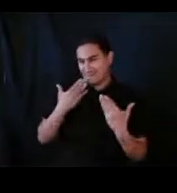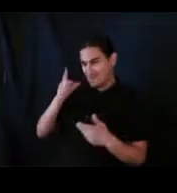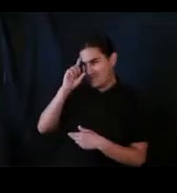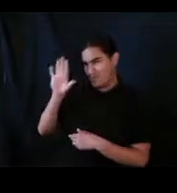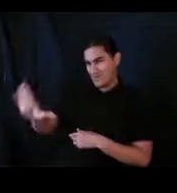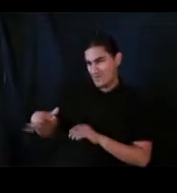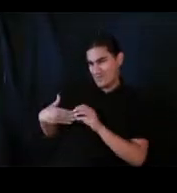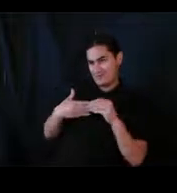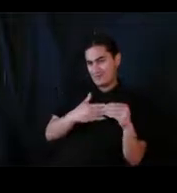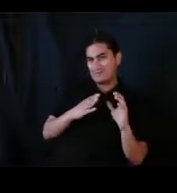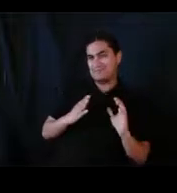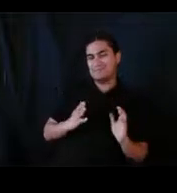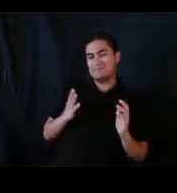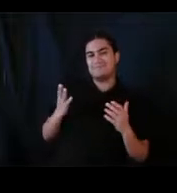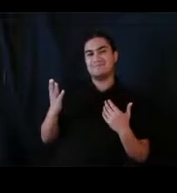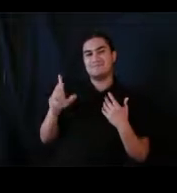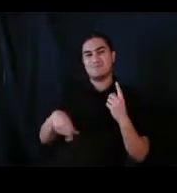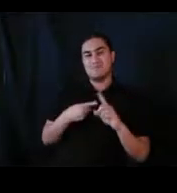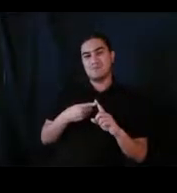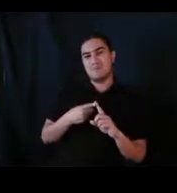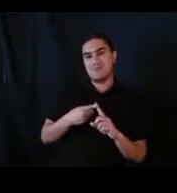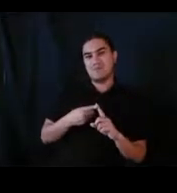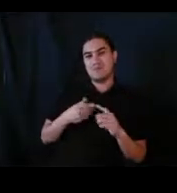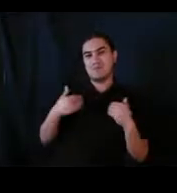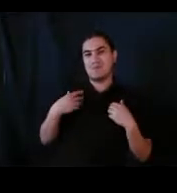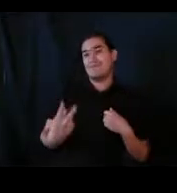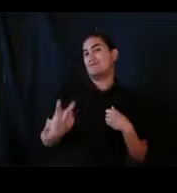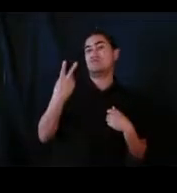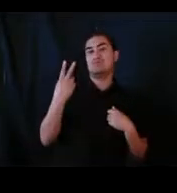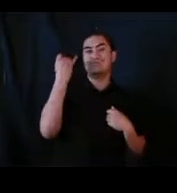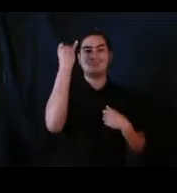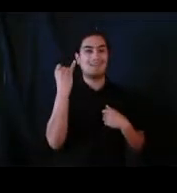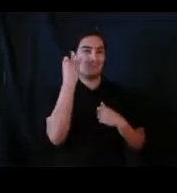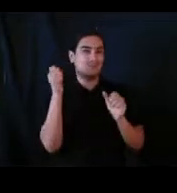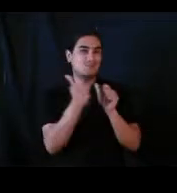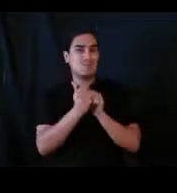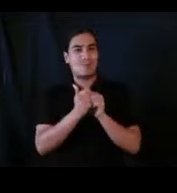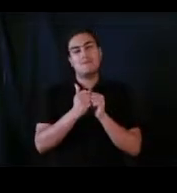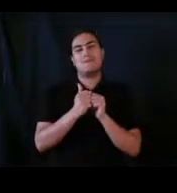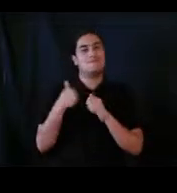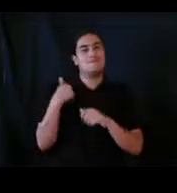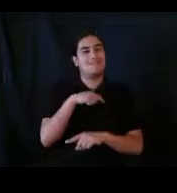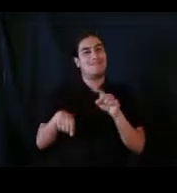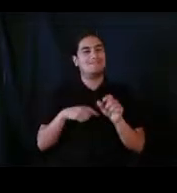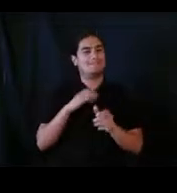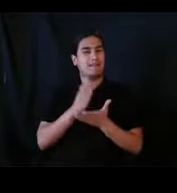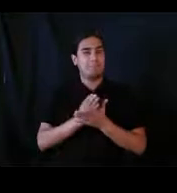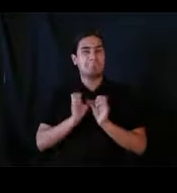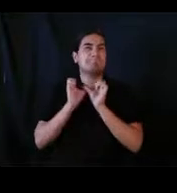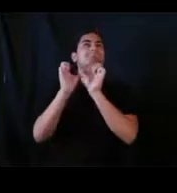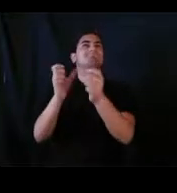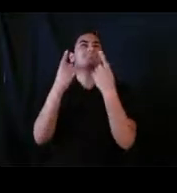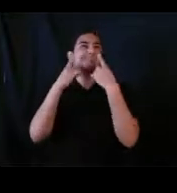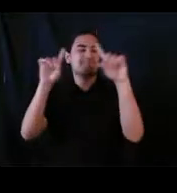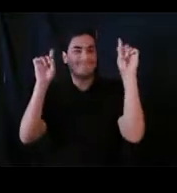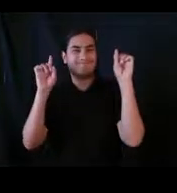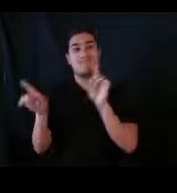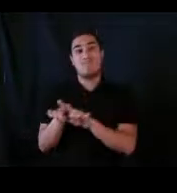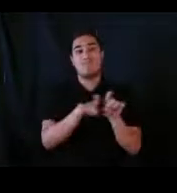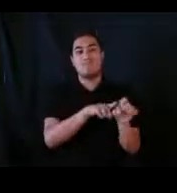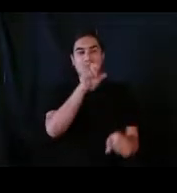leadership and you know when you get two sicilians together they're unstoppable so thanks again sir thank you thank you oh and we